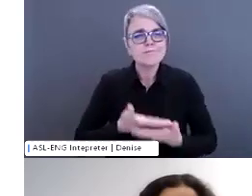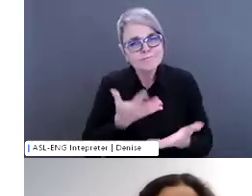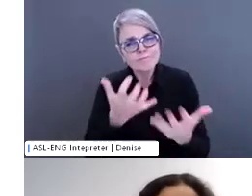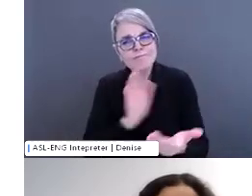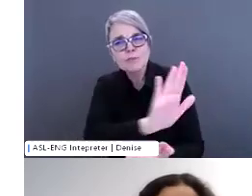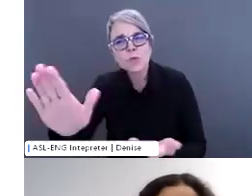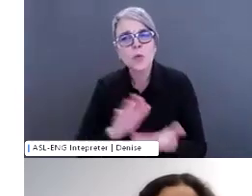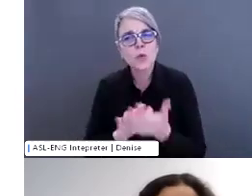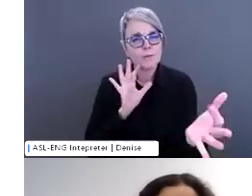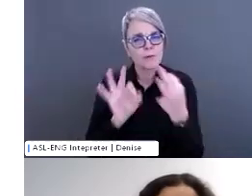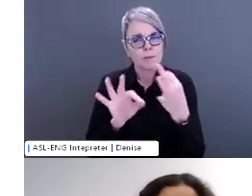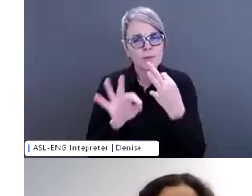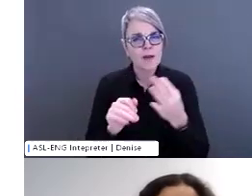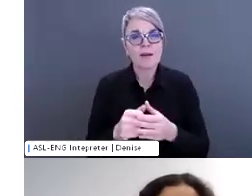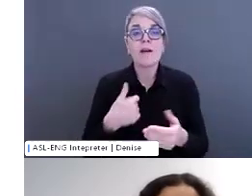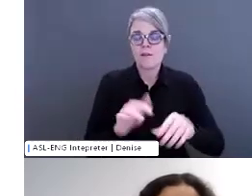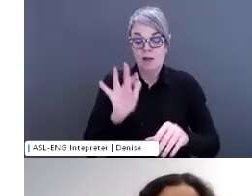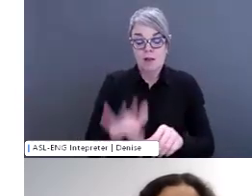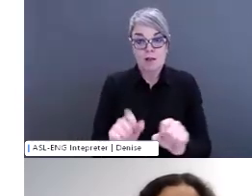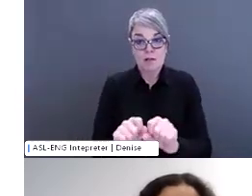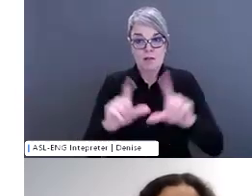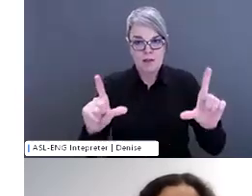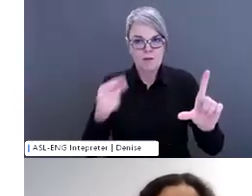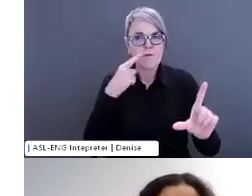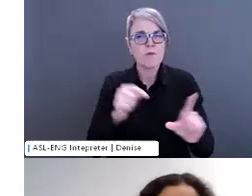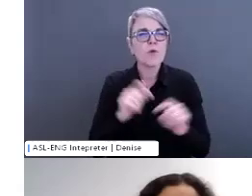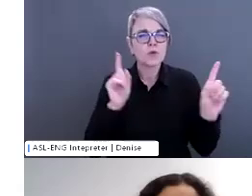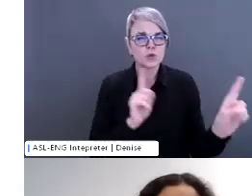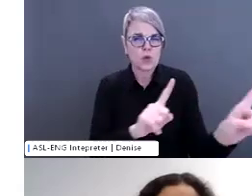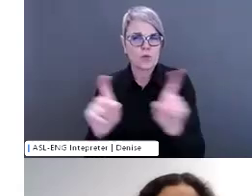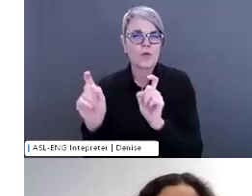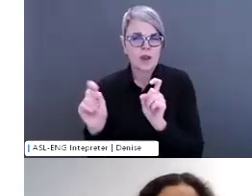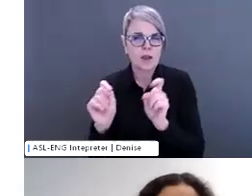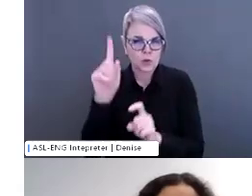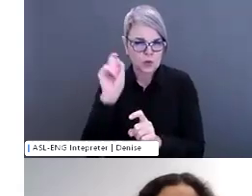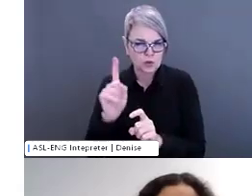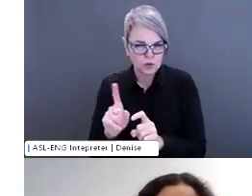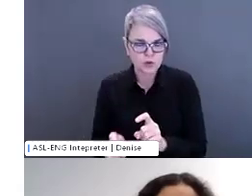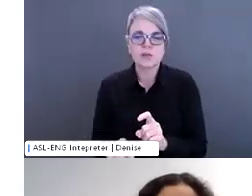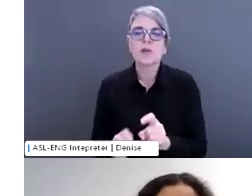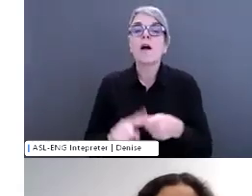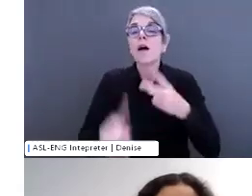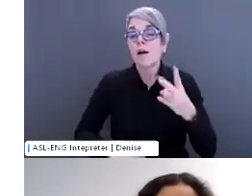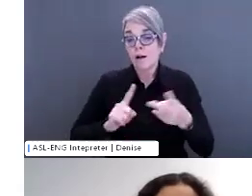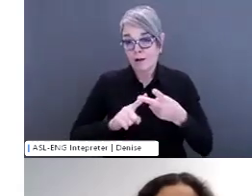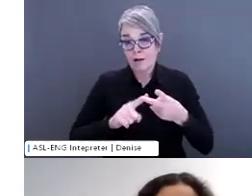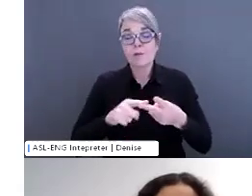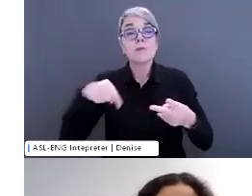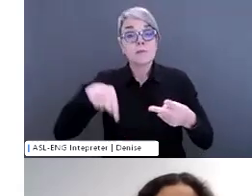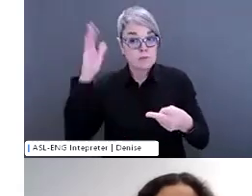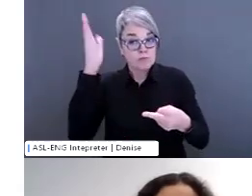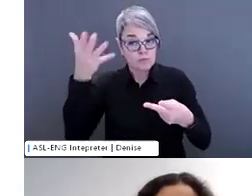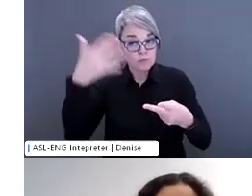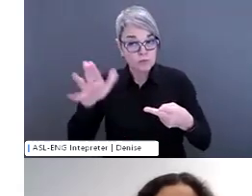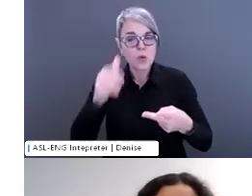to go to our survey. And we'll also send you an email with the survey link to provide